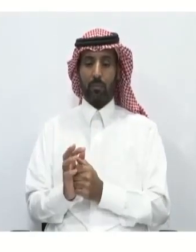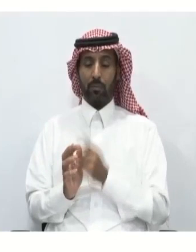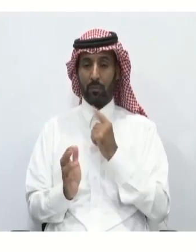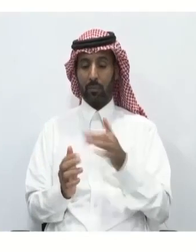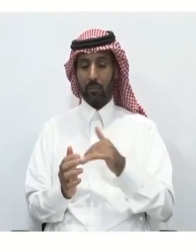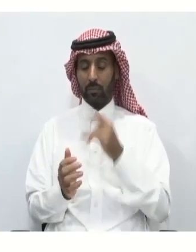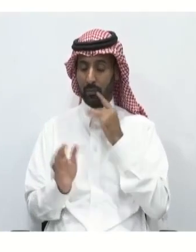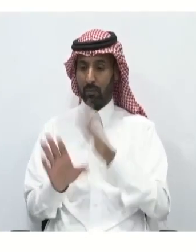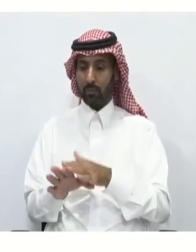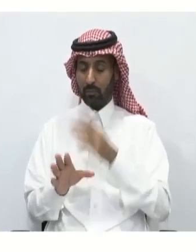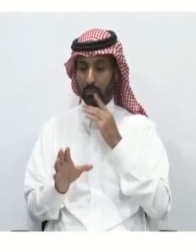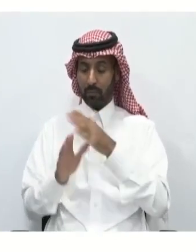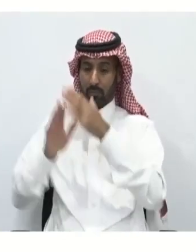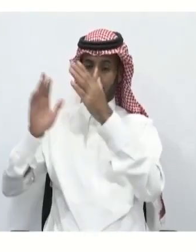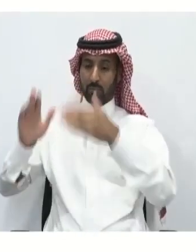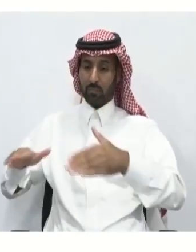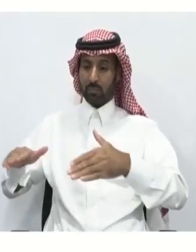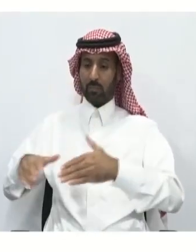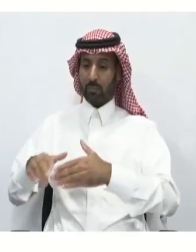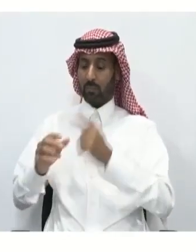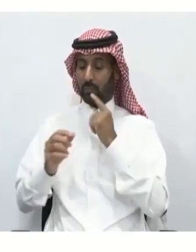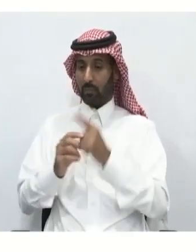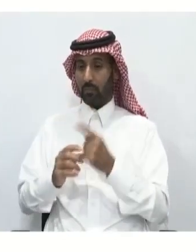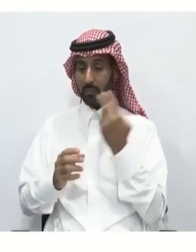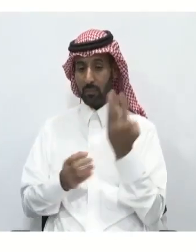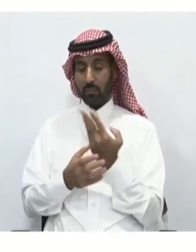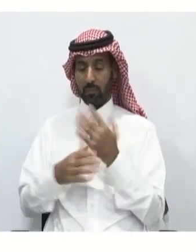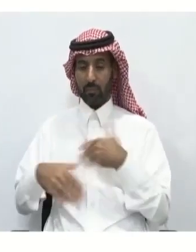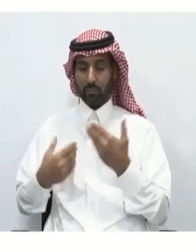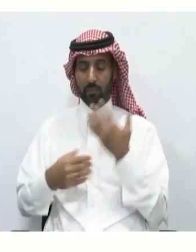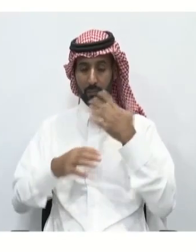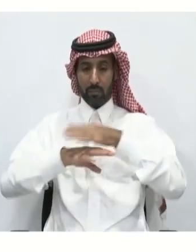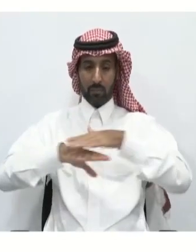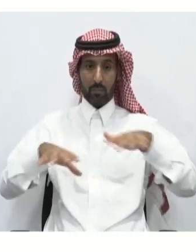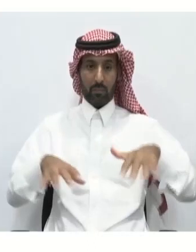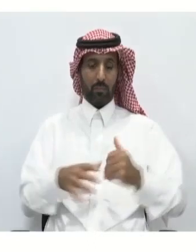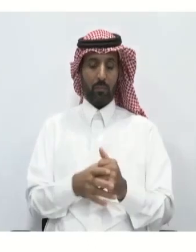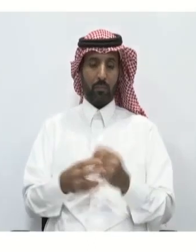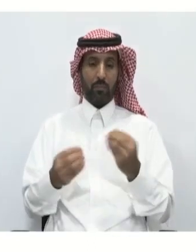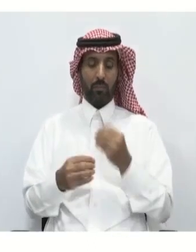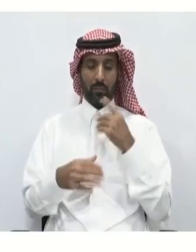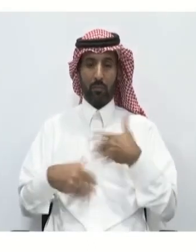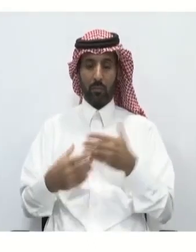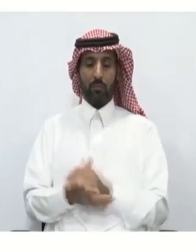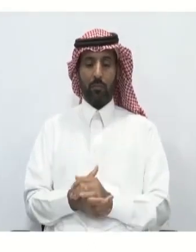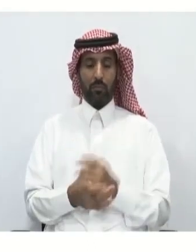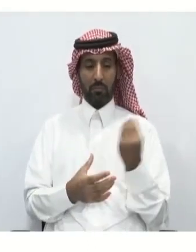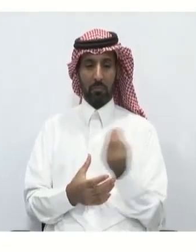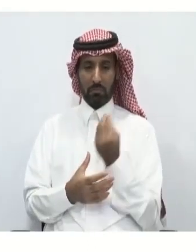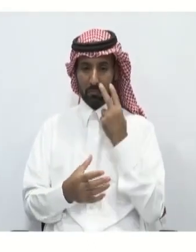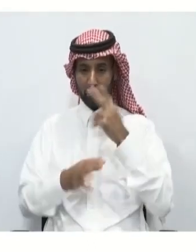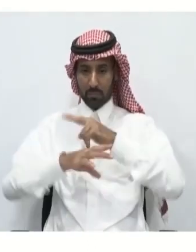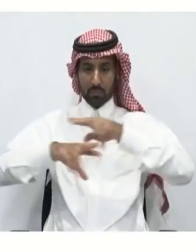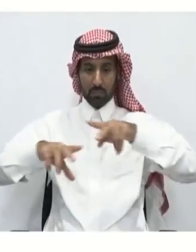Admittedly, staying at the camps feels more like a rustic summer camp than a beach resort, but that is much of its charm. The tents